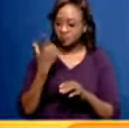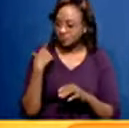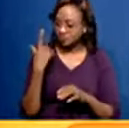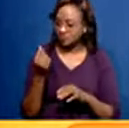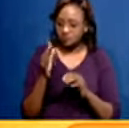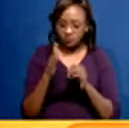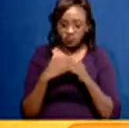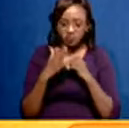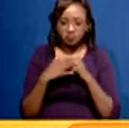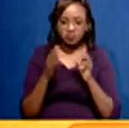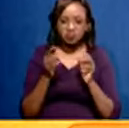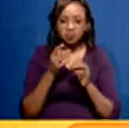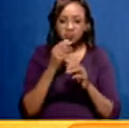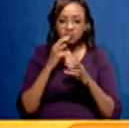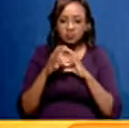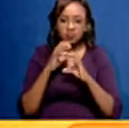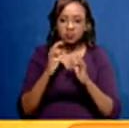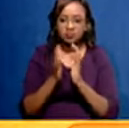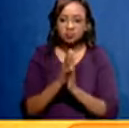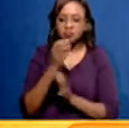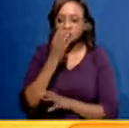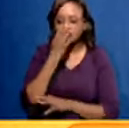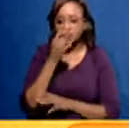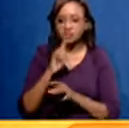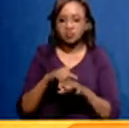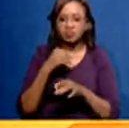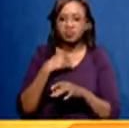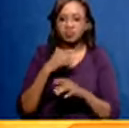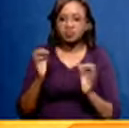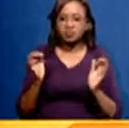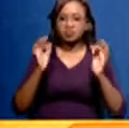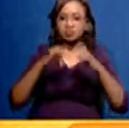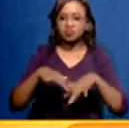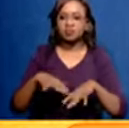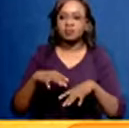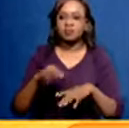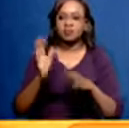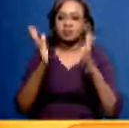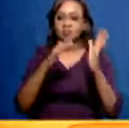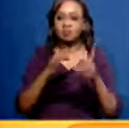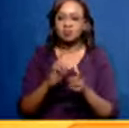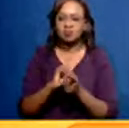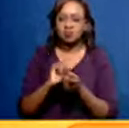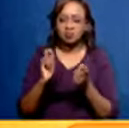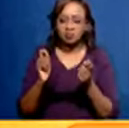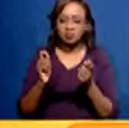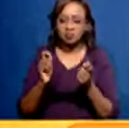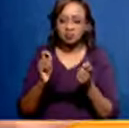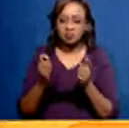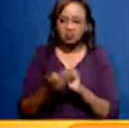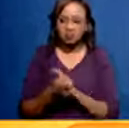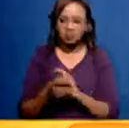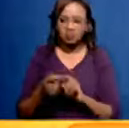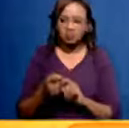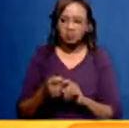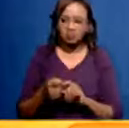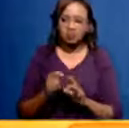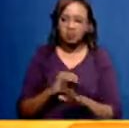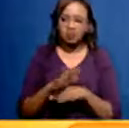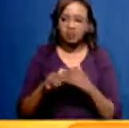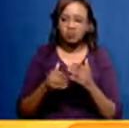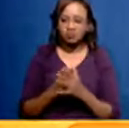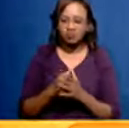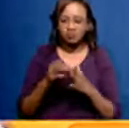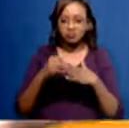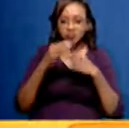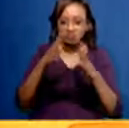which President Ruto hosted on climate change. So I was here, obviously, because I work on climate change. And I brought other global leaders, including